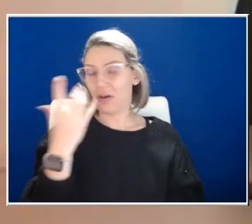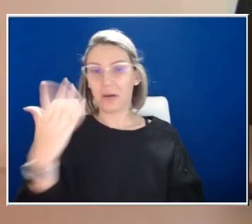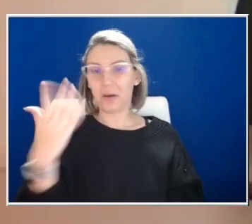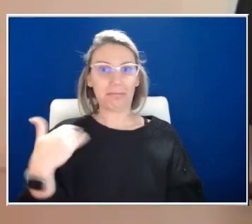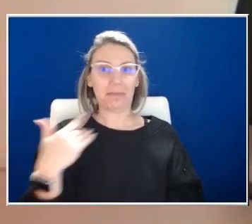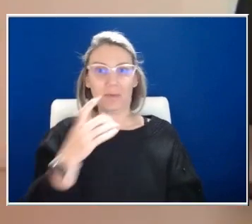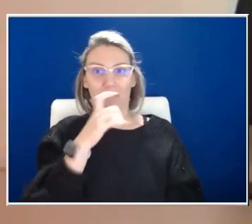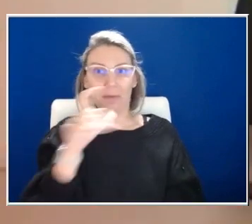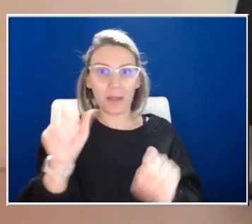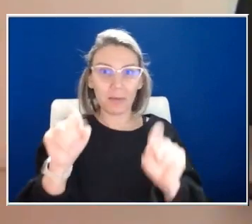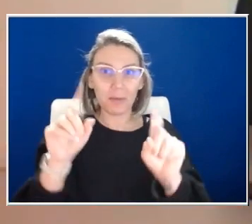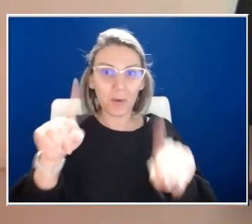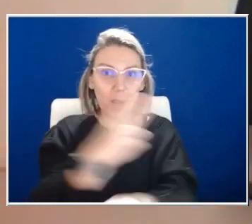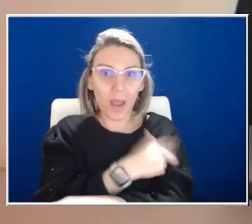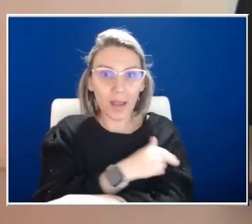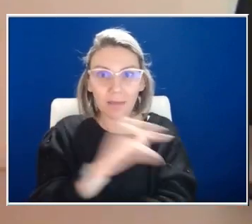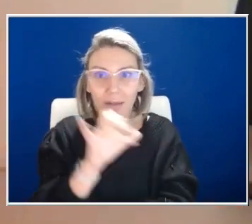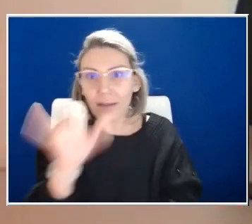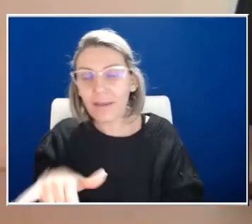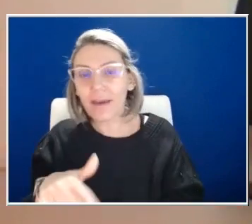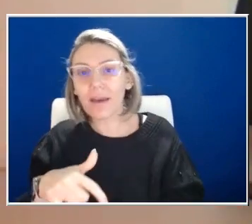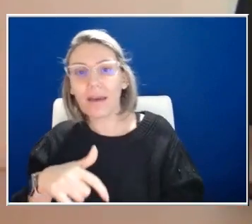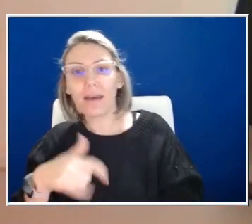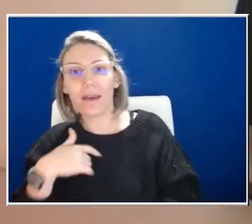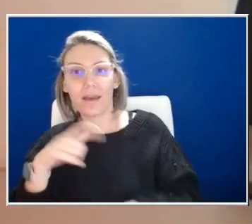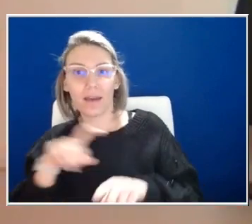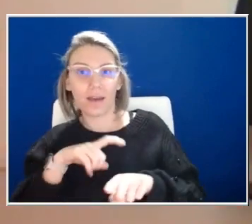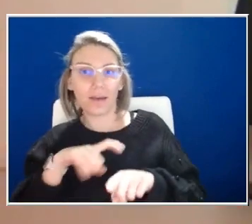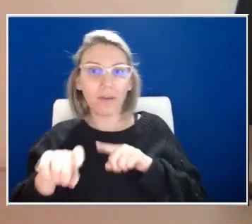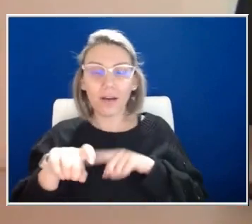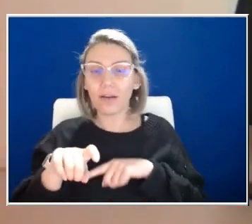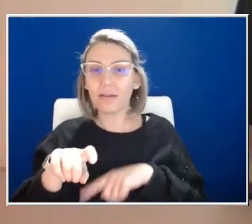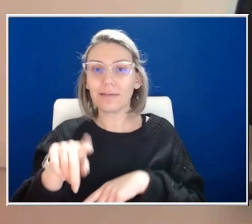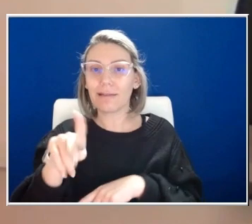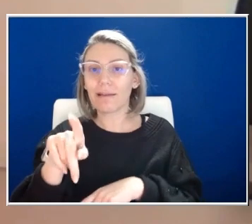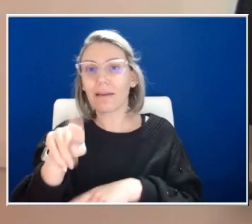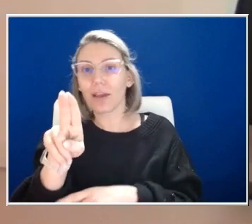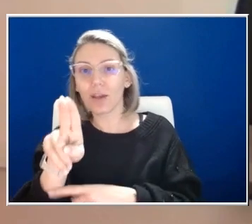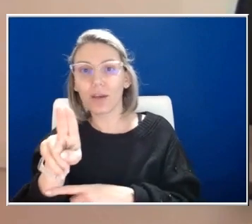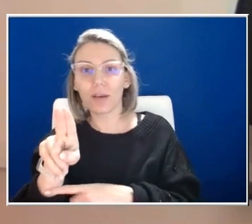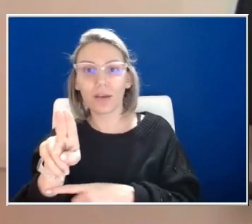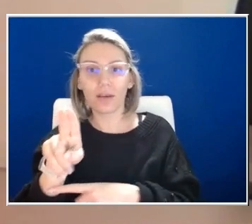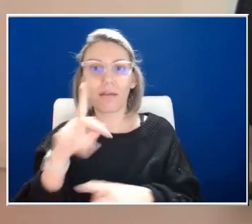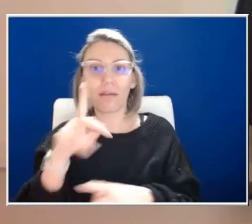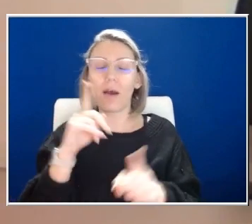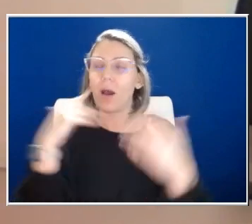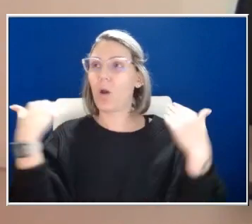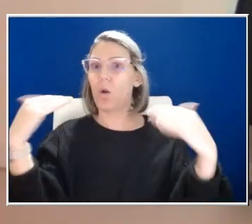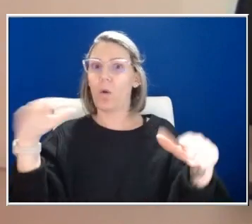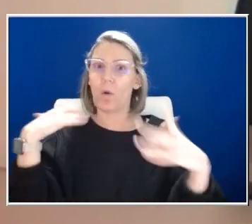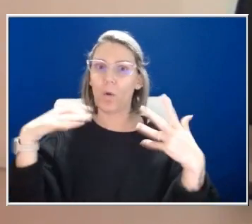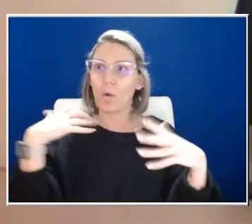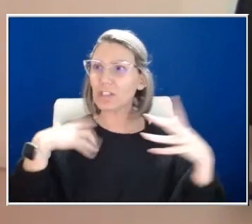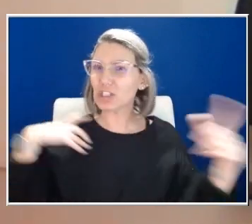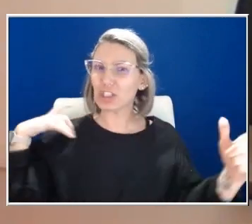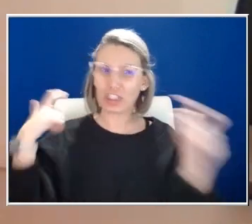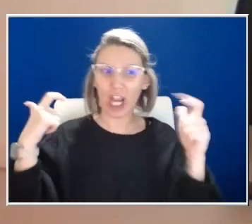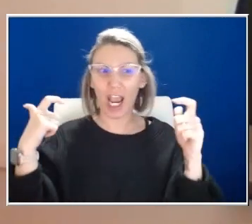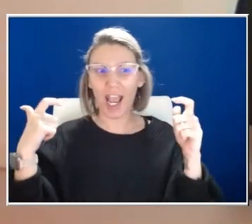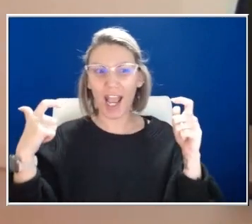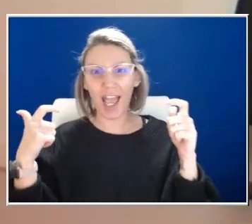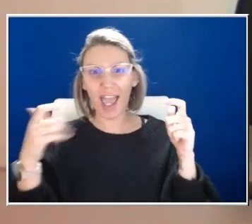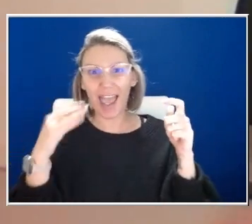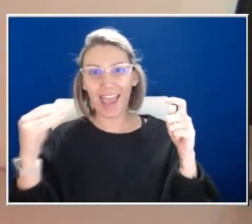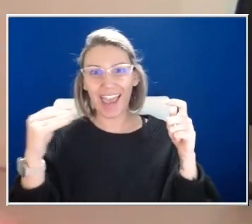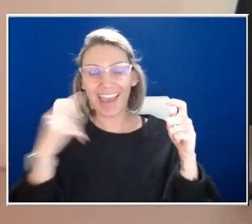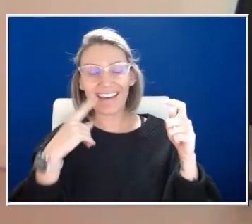to go to a hospital like that. I call the University of Kansas Health System, I call them a metropolis. They are huge. And I watched them